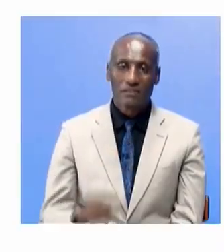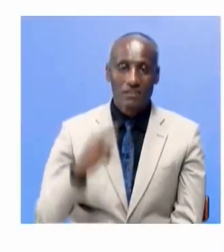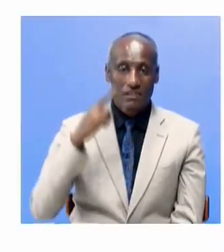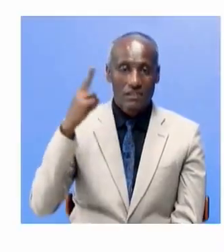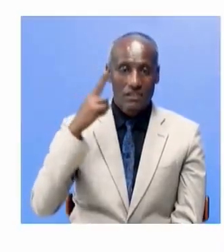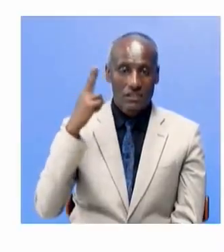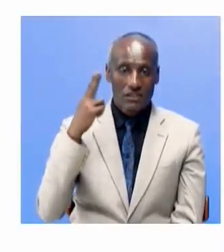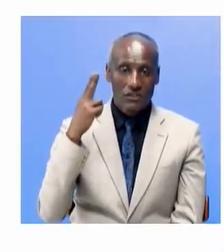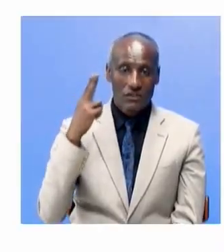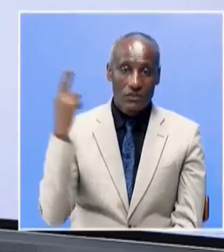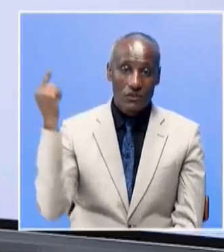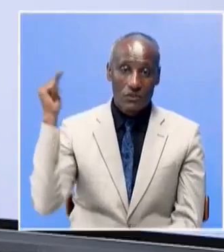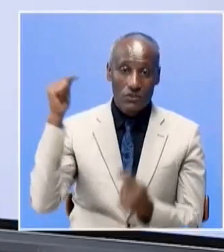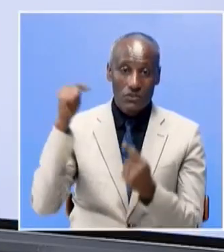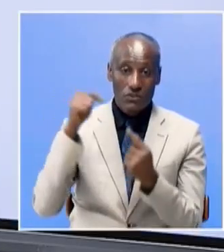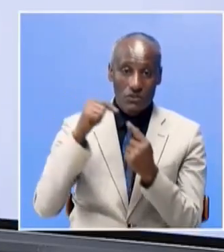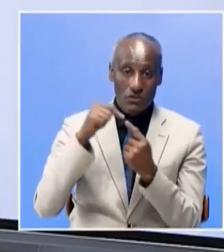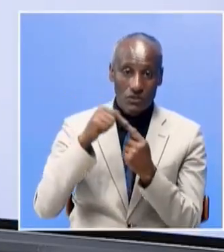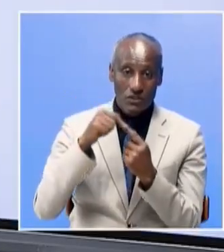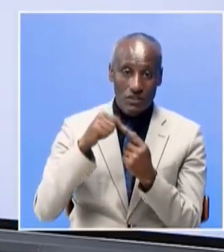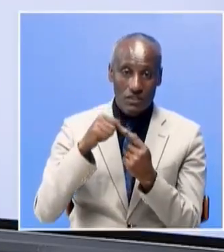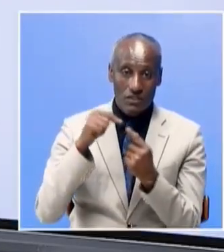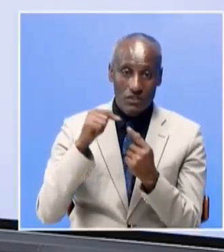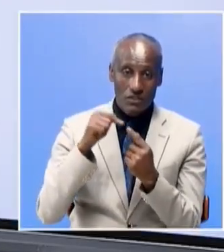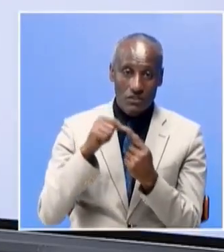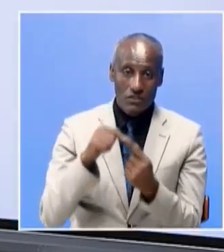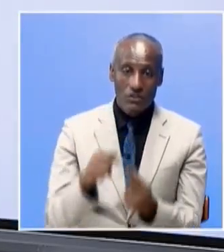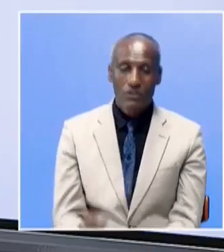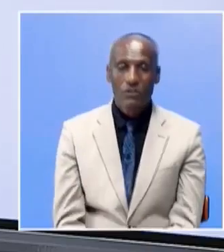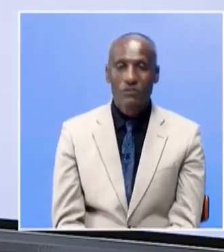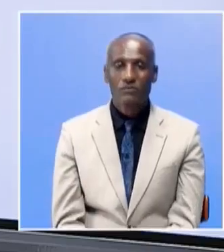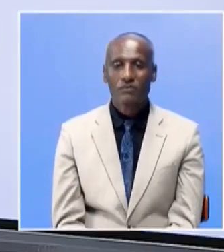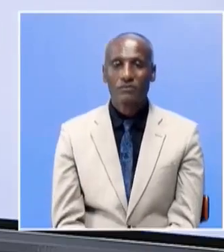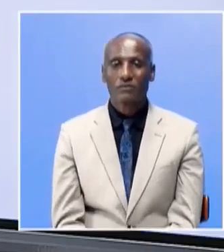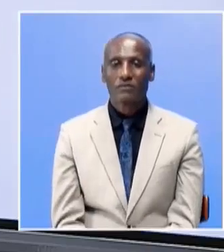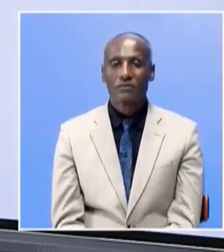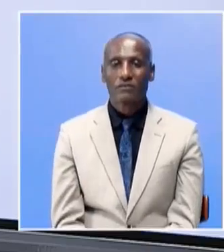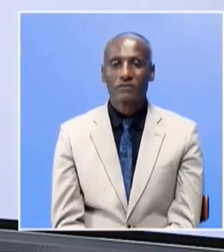use to? Did I used to